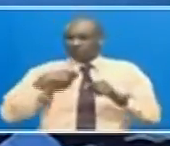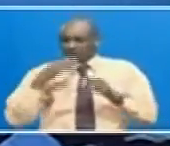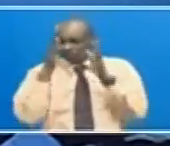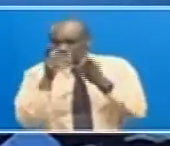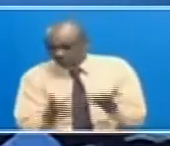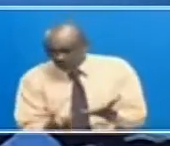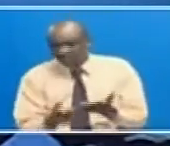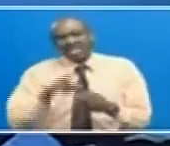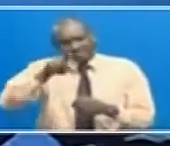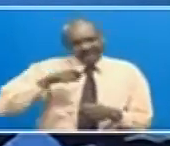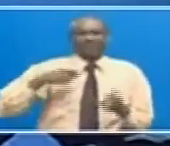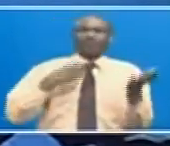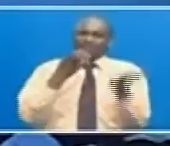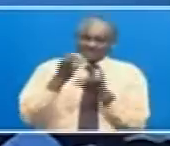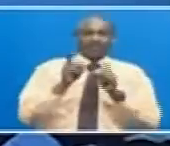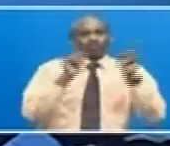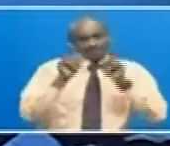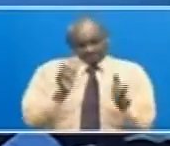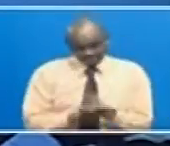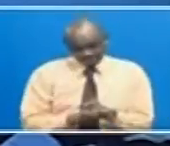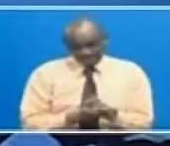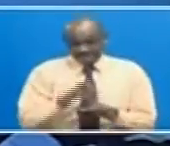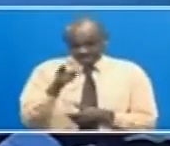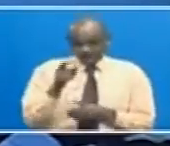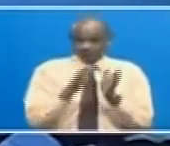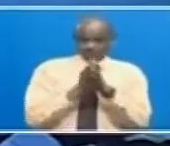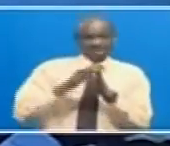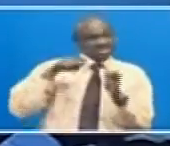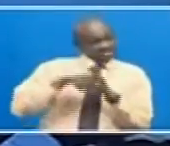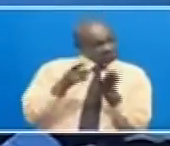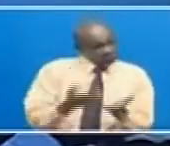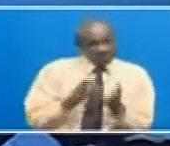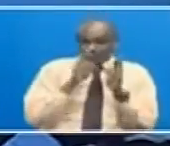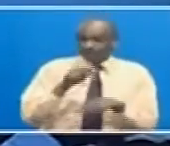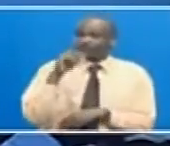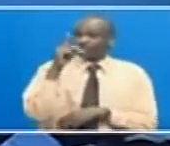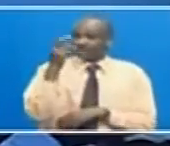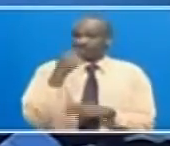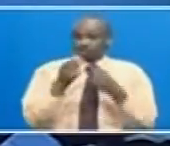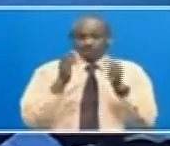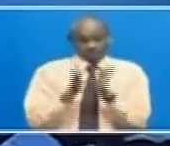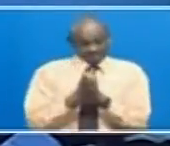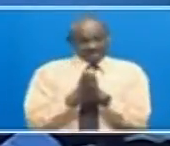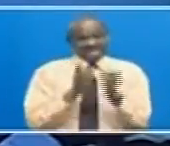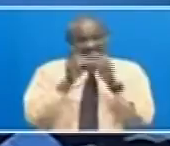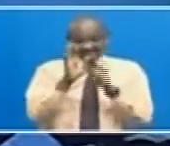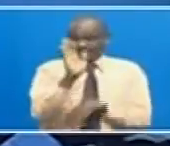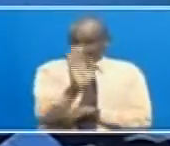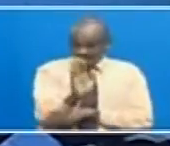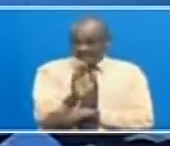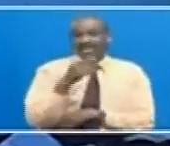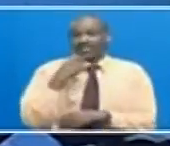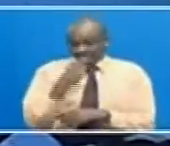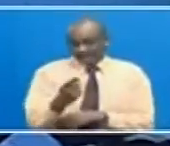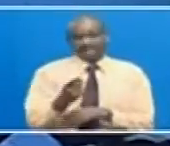on increased demand for business tourism. KTN's Joy Doreen Bira spoke to the group's managing director, Mahmoud Jan Mohamed, and